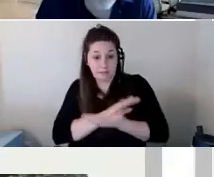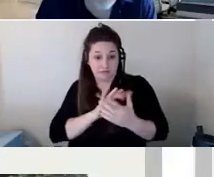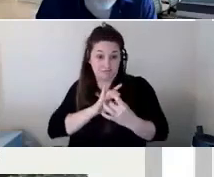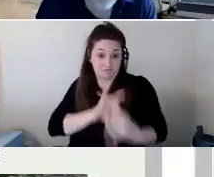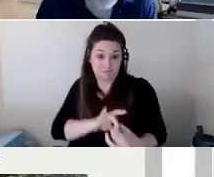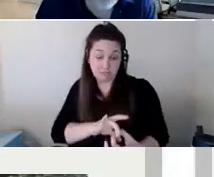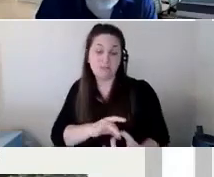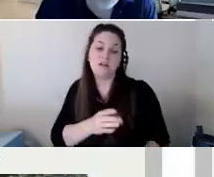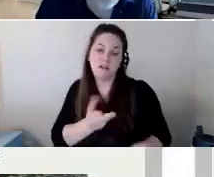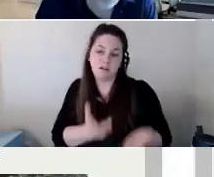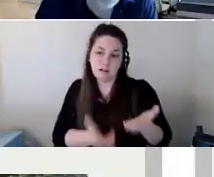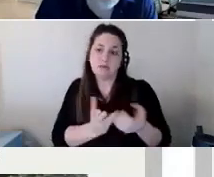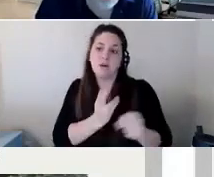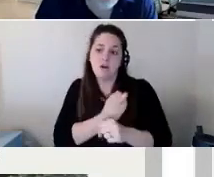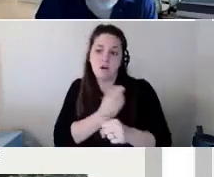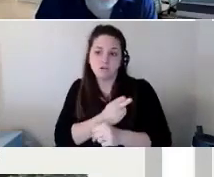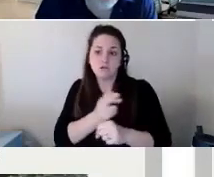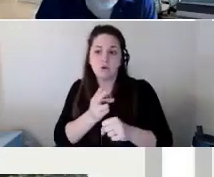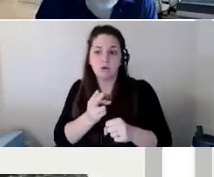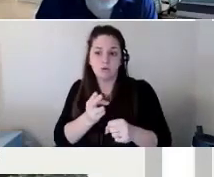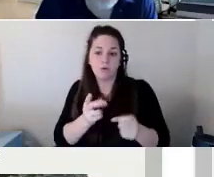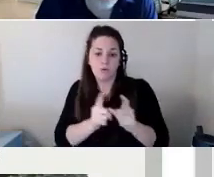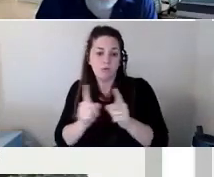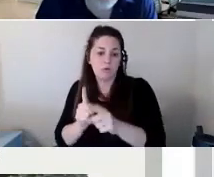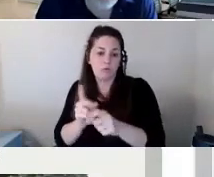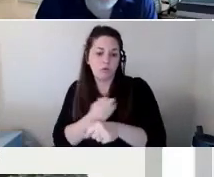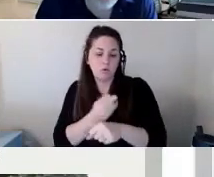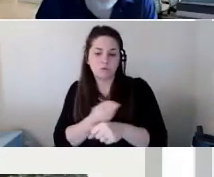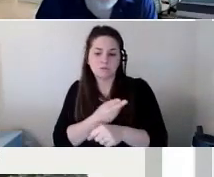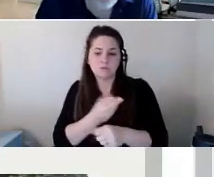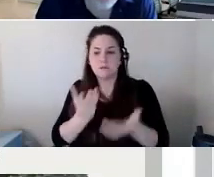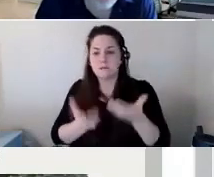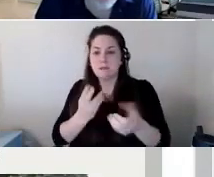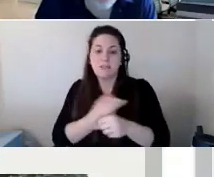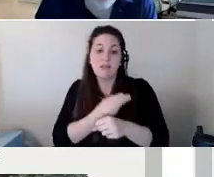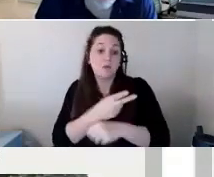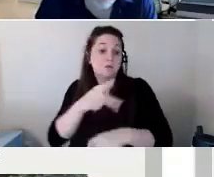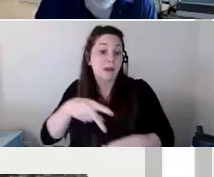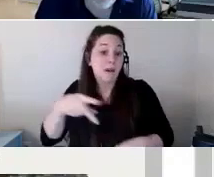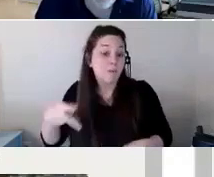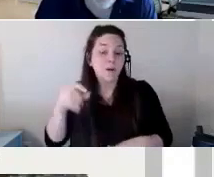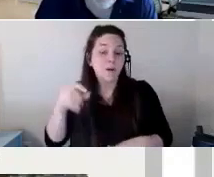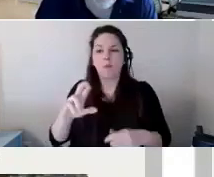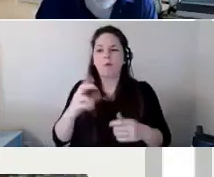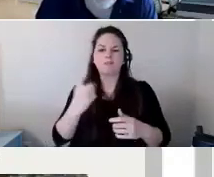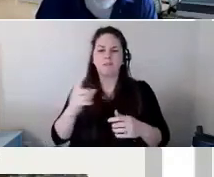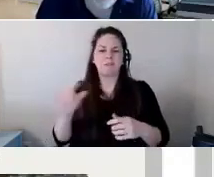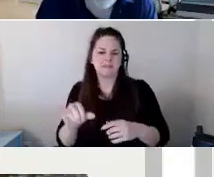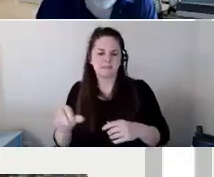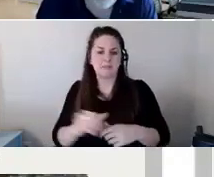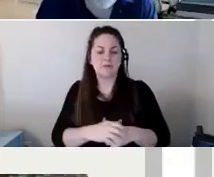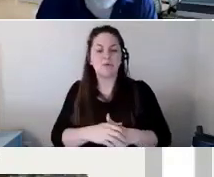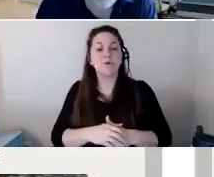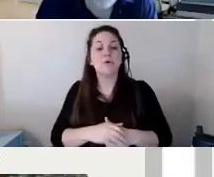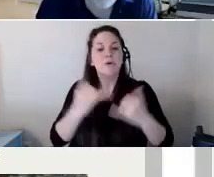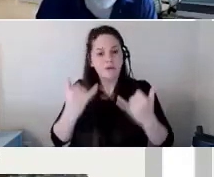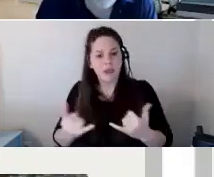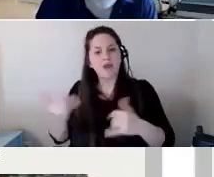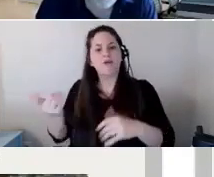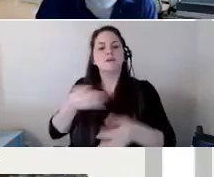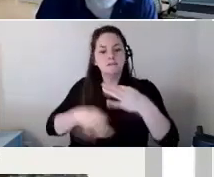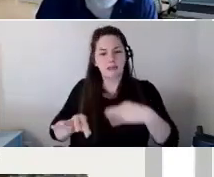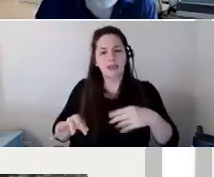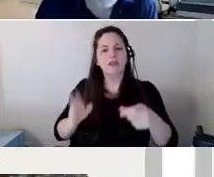also used that might have used PowerPoint or the equivalent, will now use this